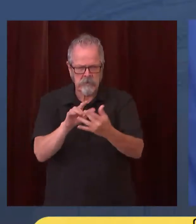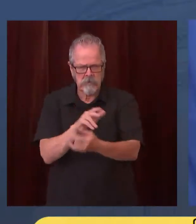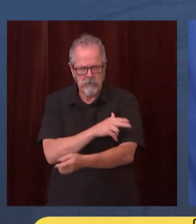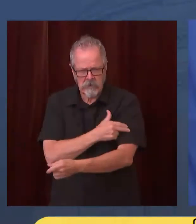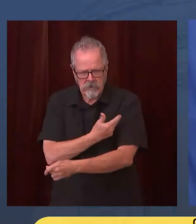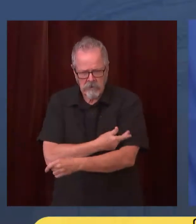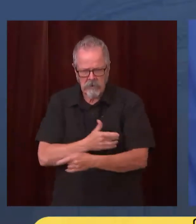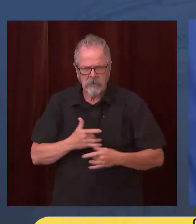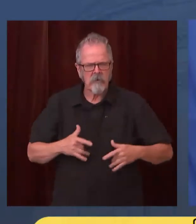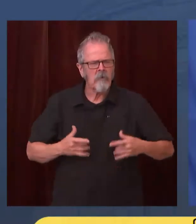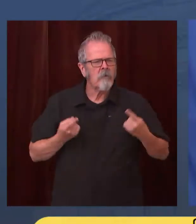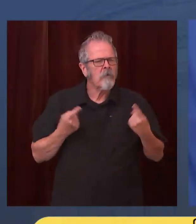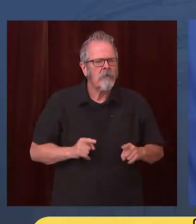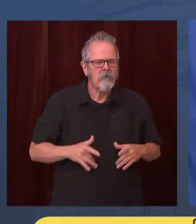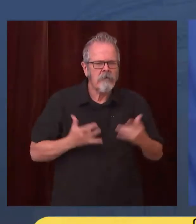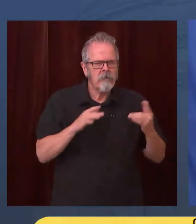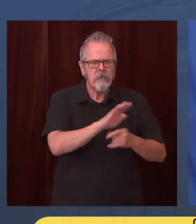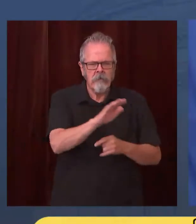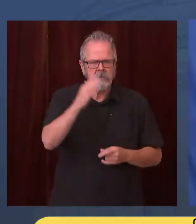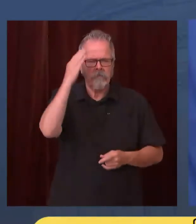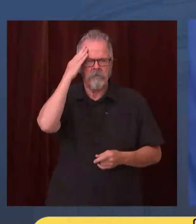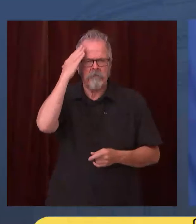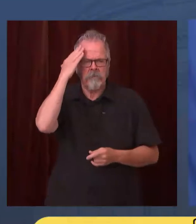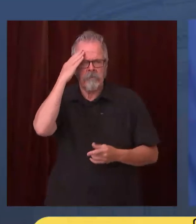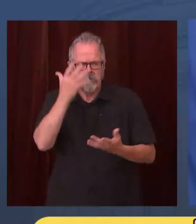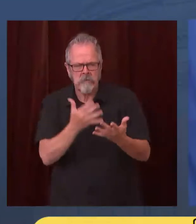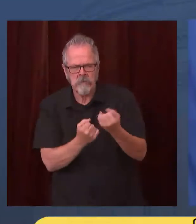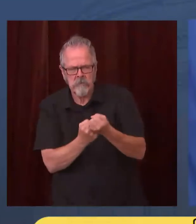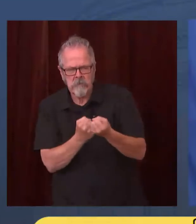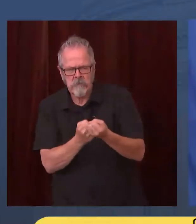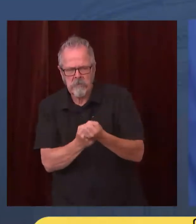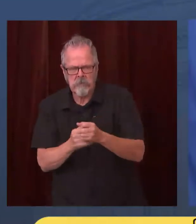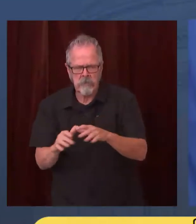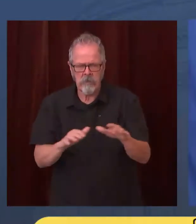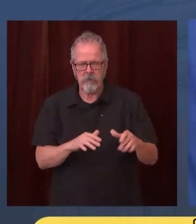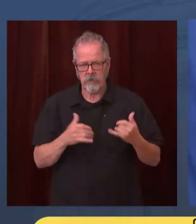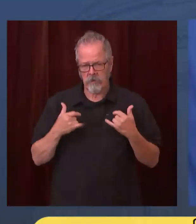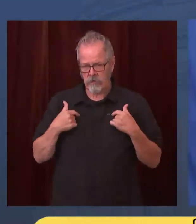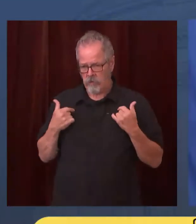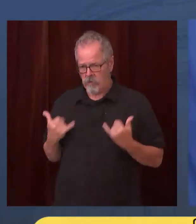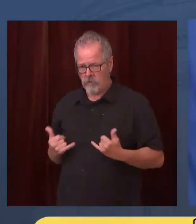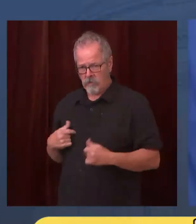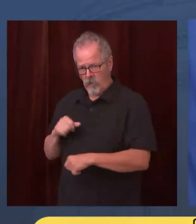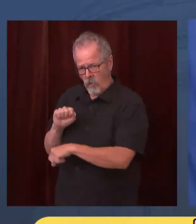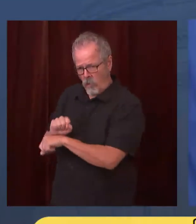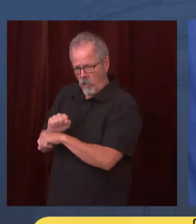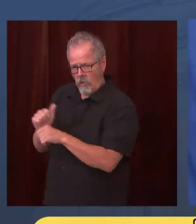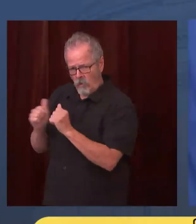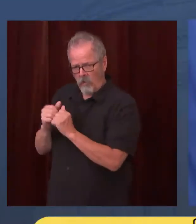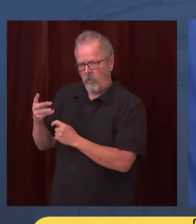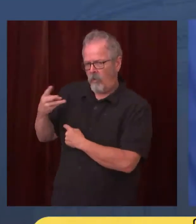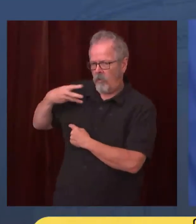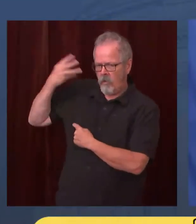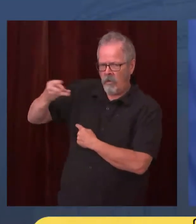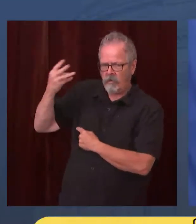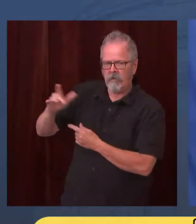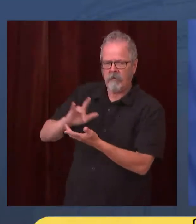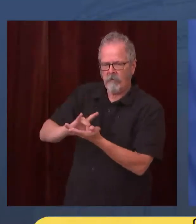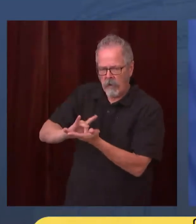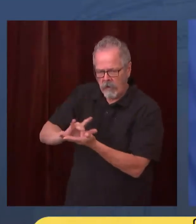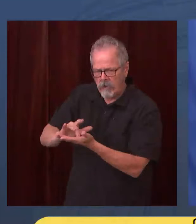we've been taking is to work with our Washington Medical Coordination Center to handle transfer requests and